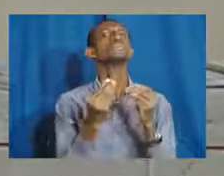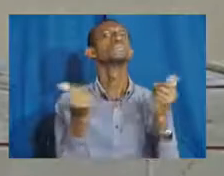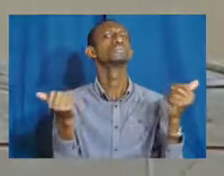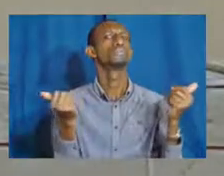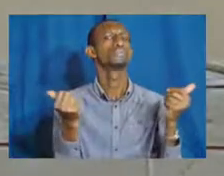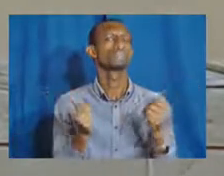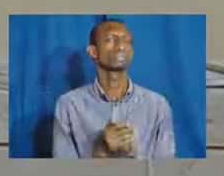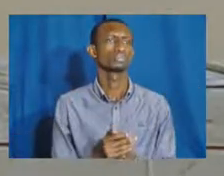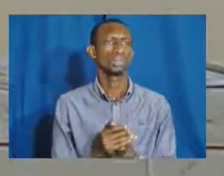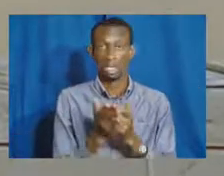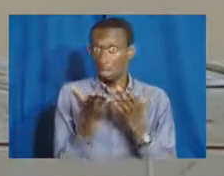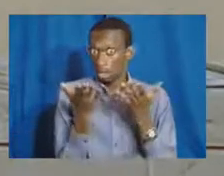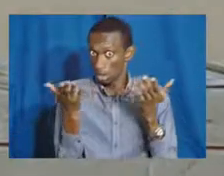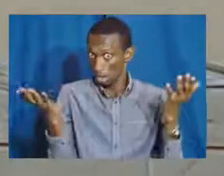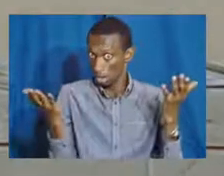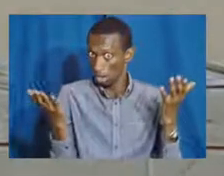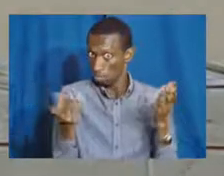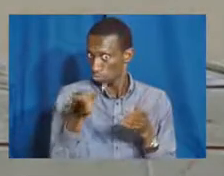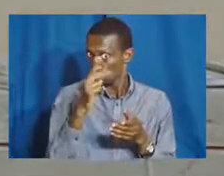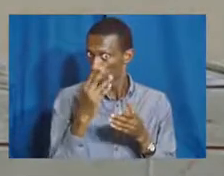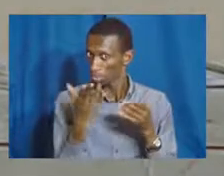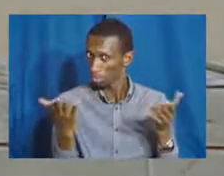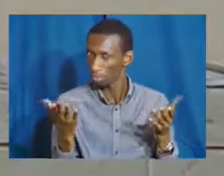Therefore, solving this equation,